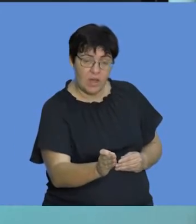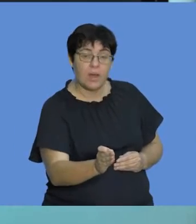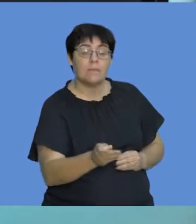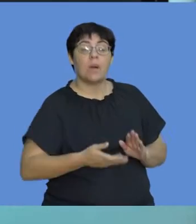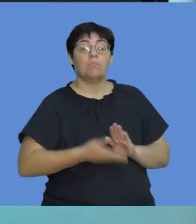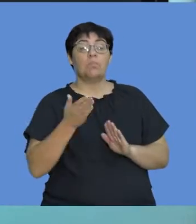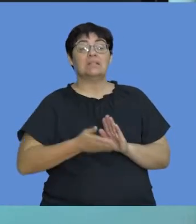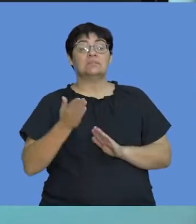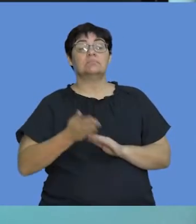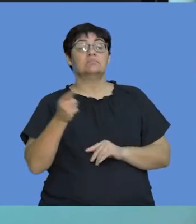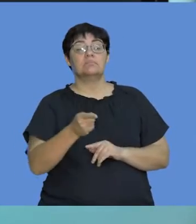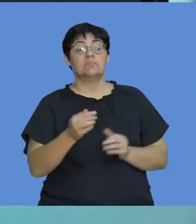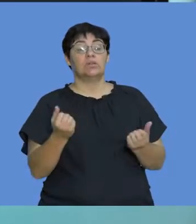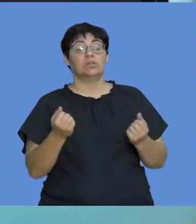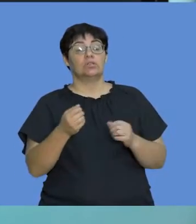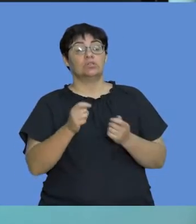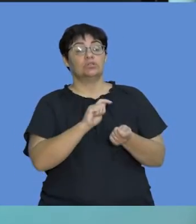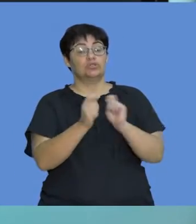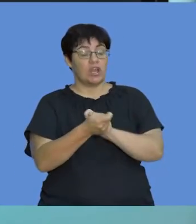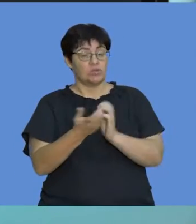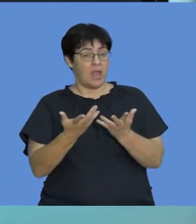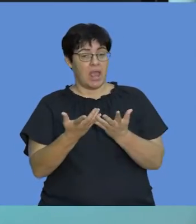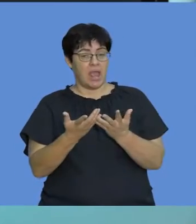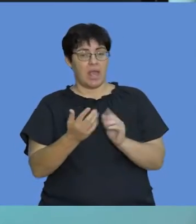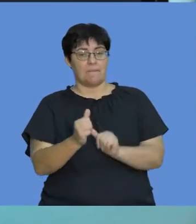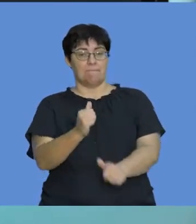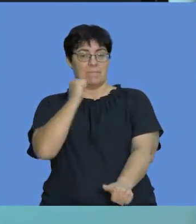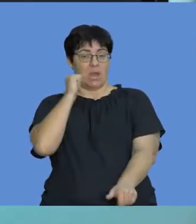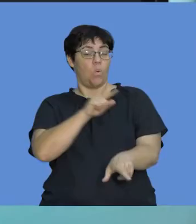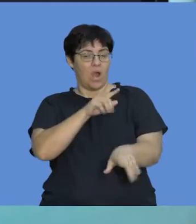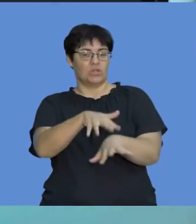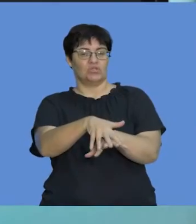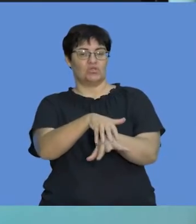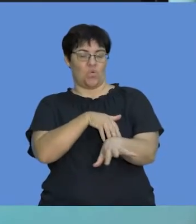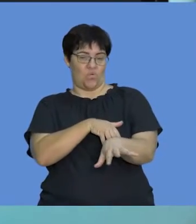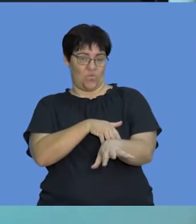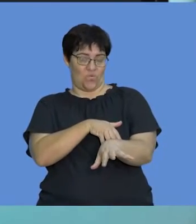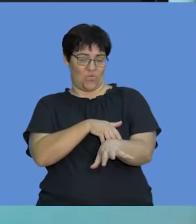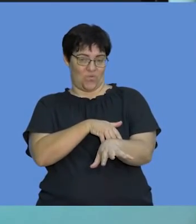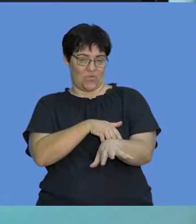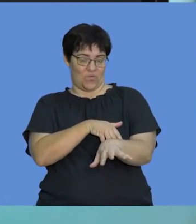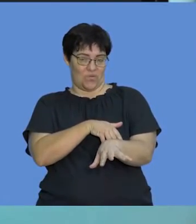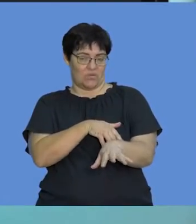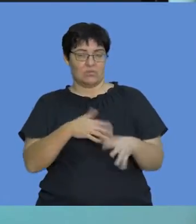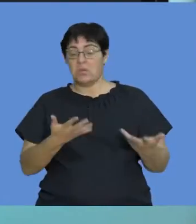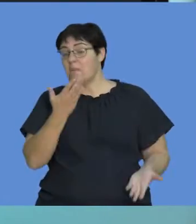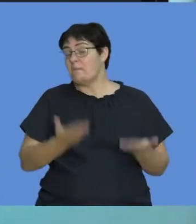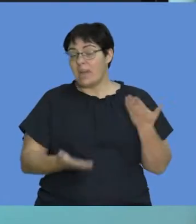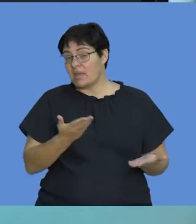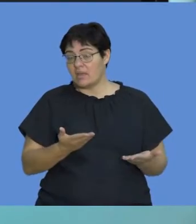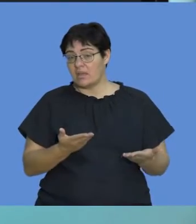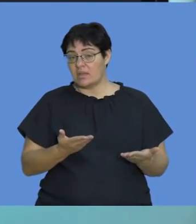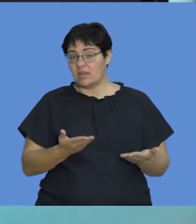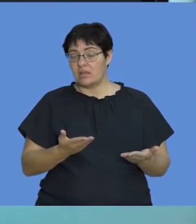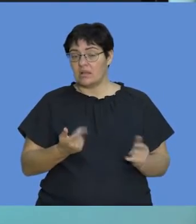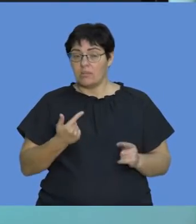in momentum is backwards, and that happens when it slows down, okay? We're also going to consider what happens when an